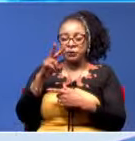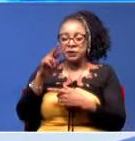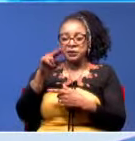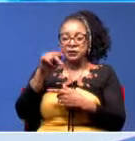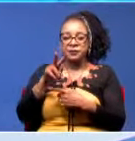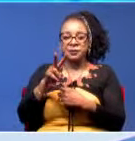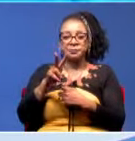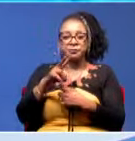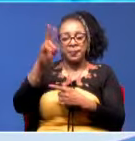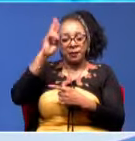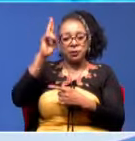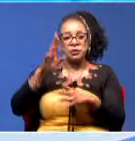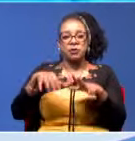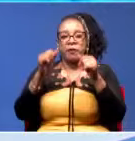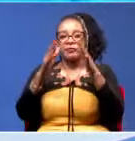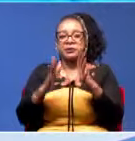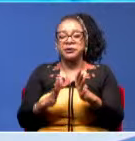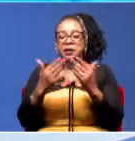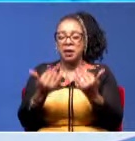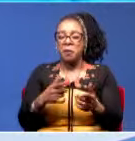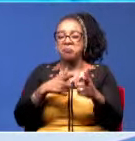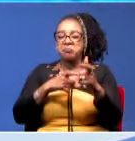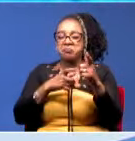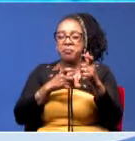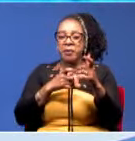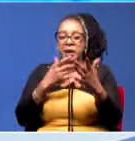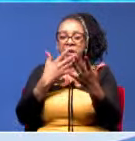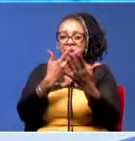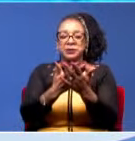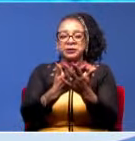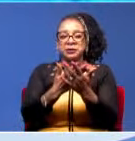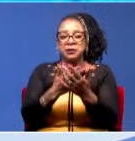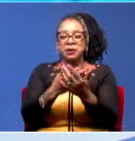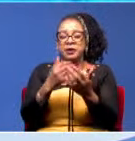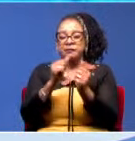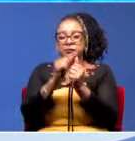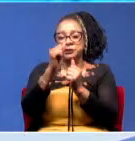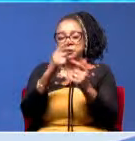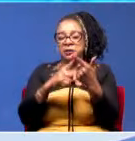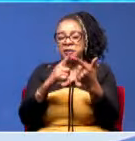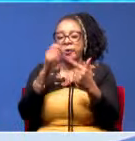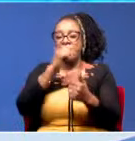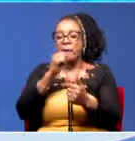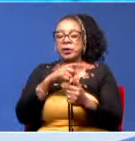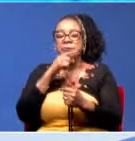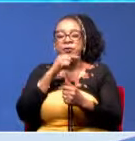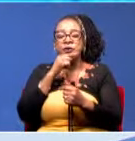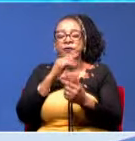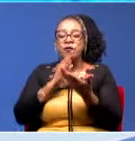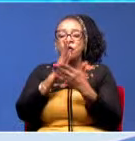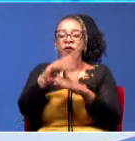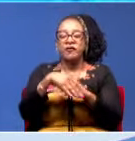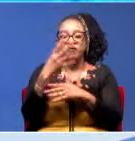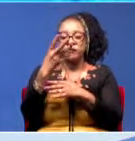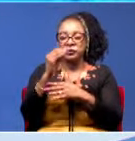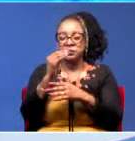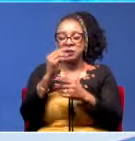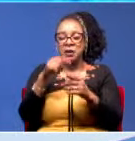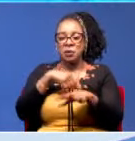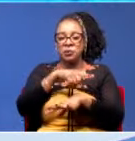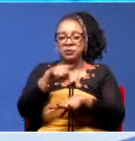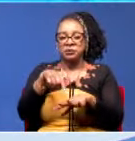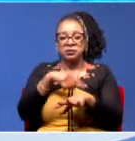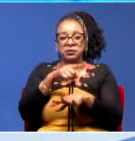Police officers have come under fire for arresting and manhandling a 15-year-old boy for more than 40 hours without the knowledge of his